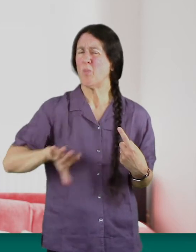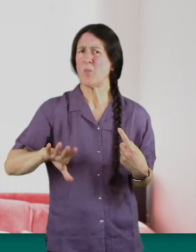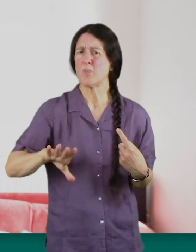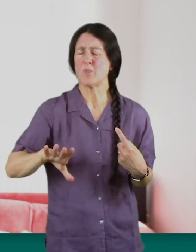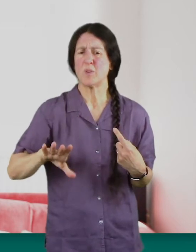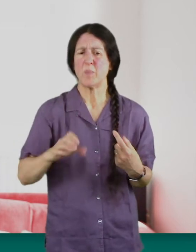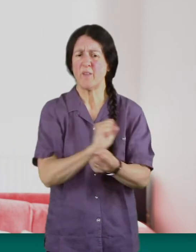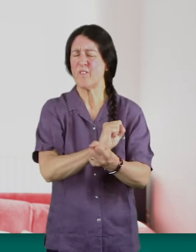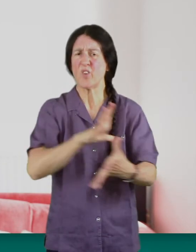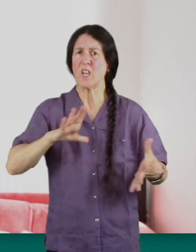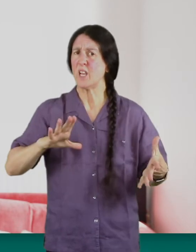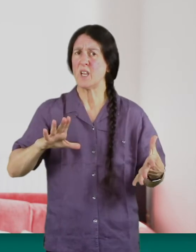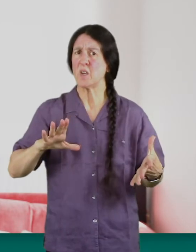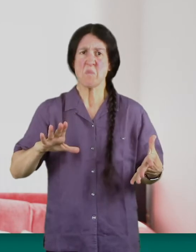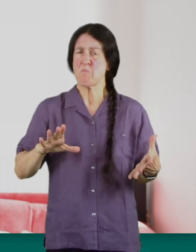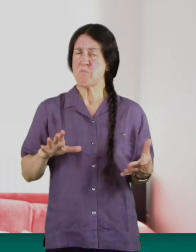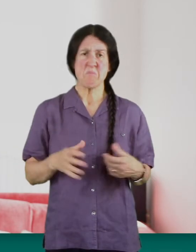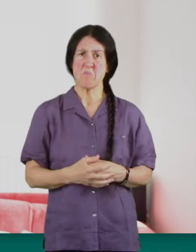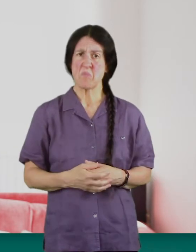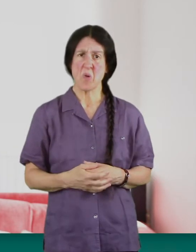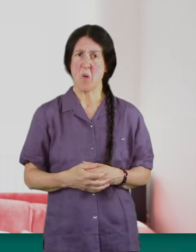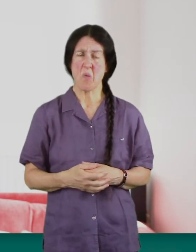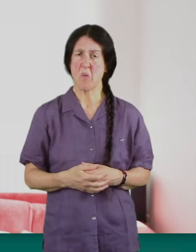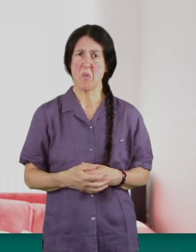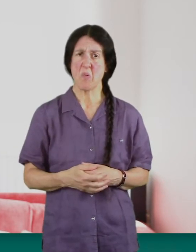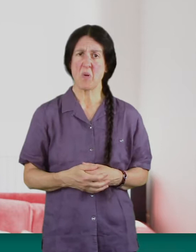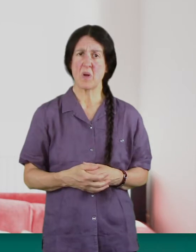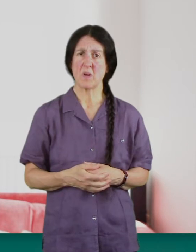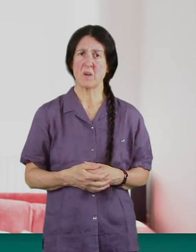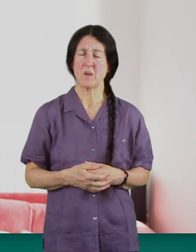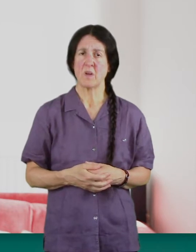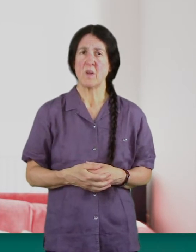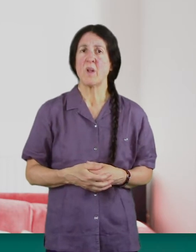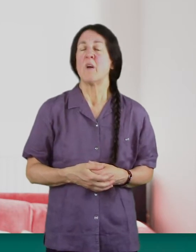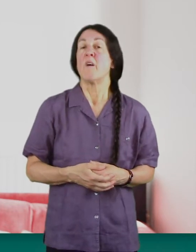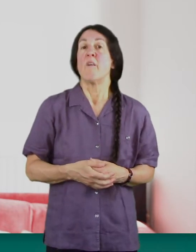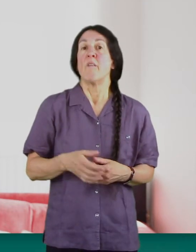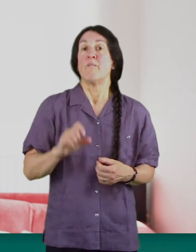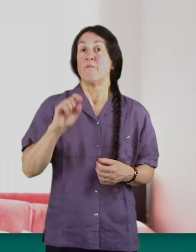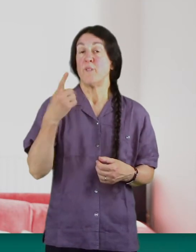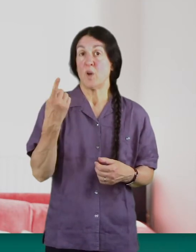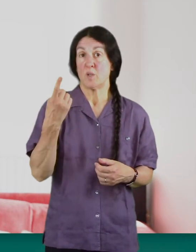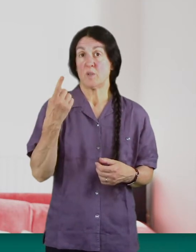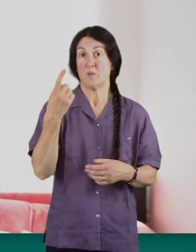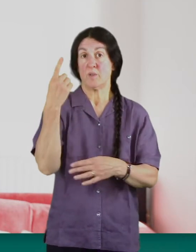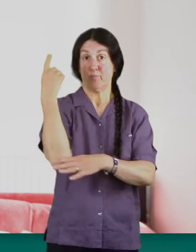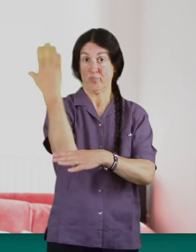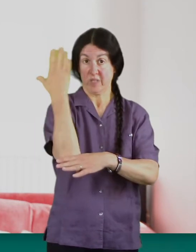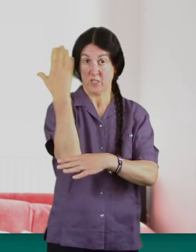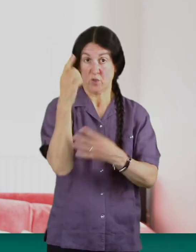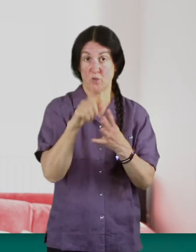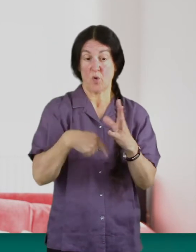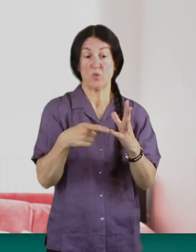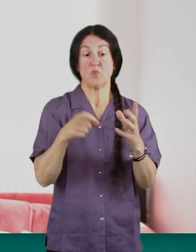being liberated. Sophie told us right back at the beginning of the series that Judges is a story of a